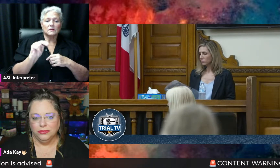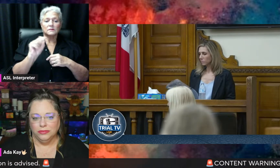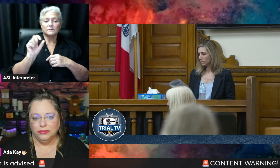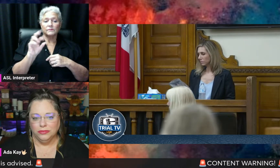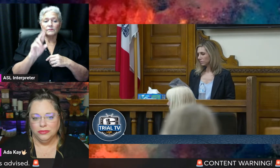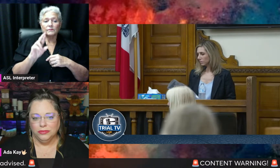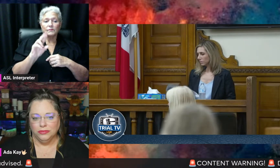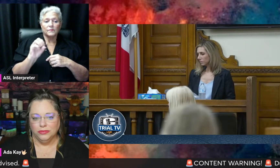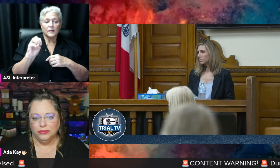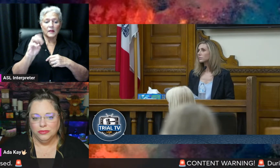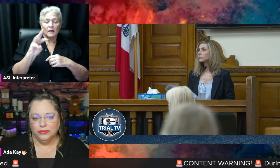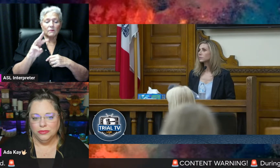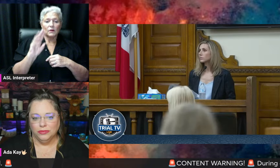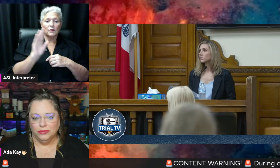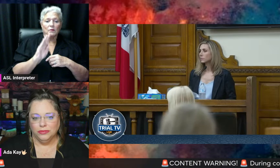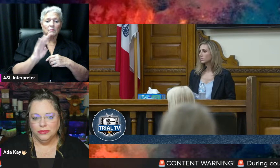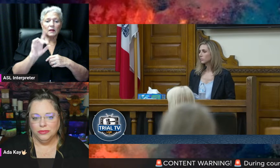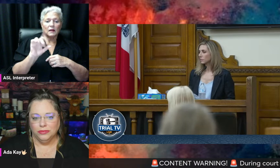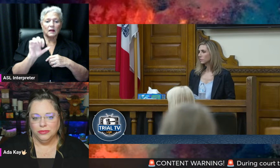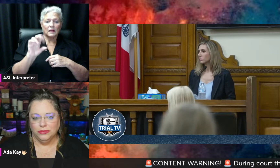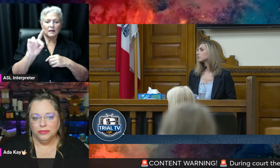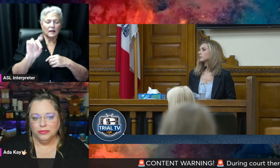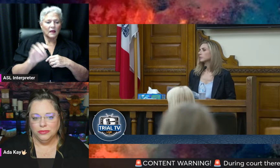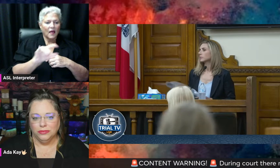Thank you. I don't have anything further.